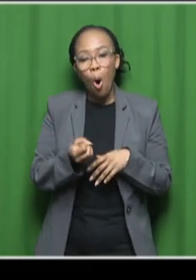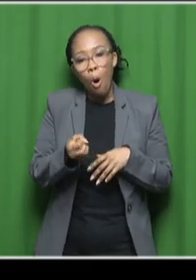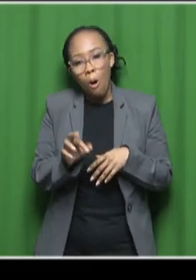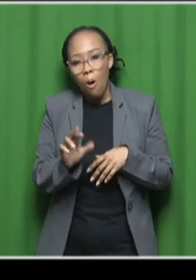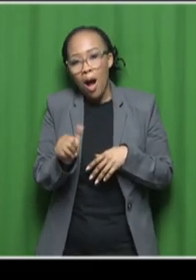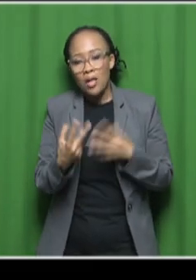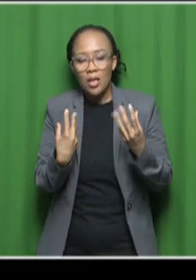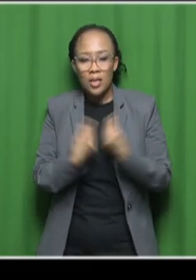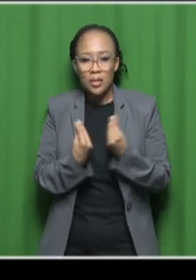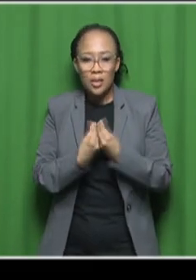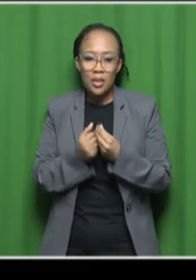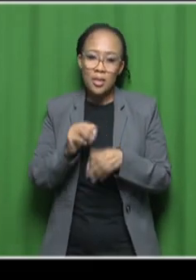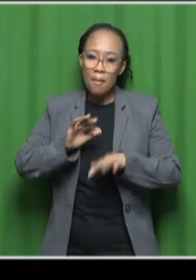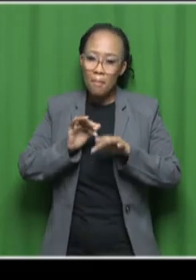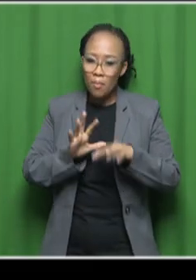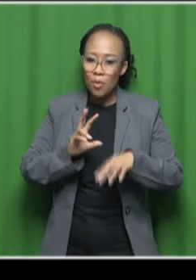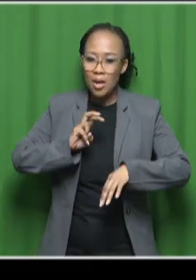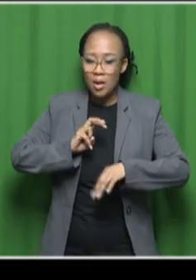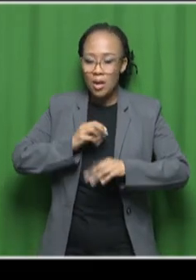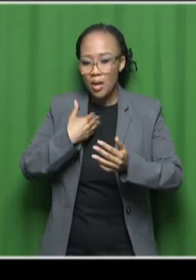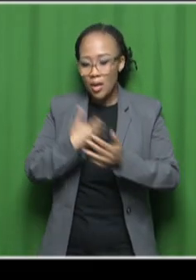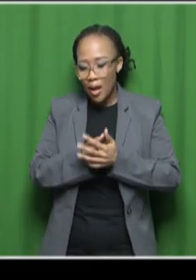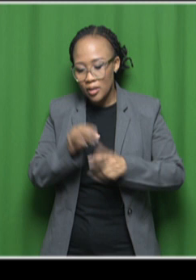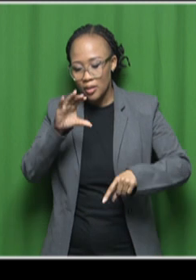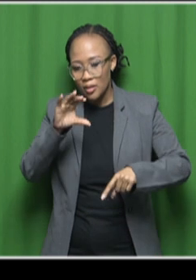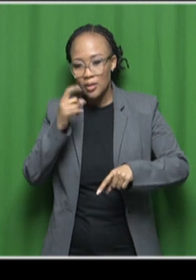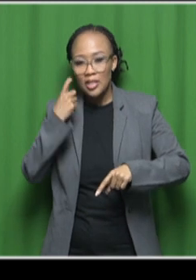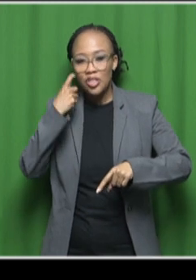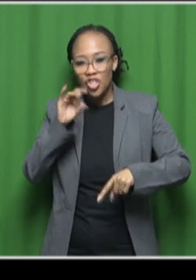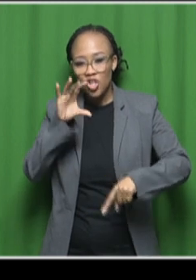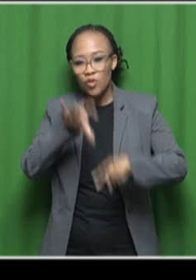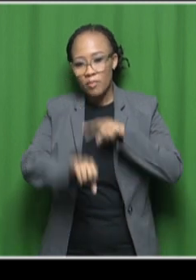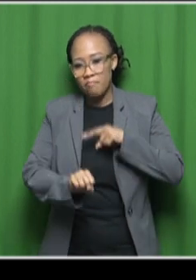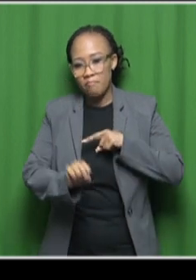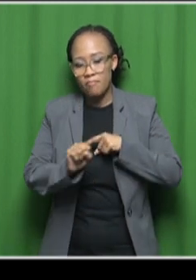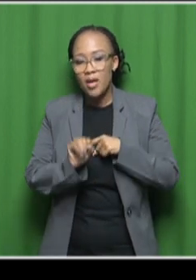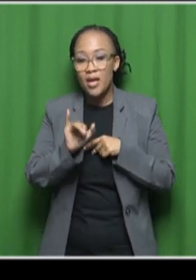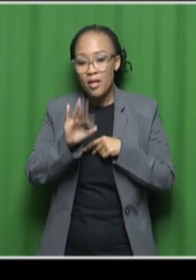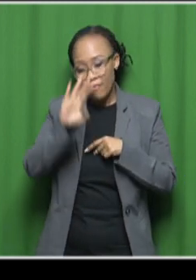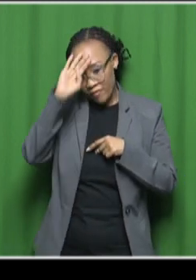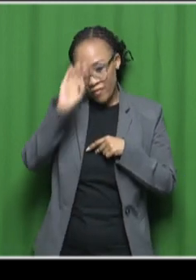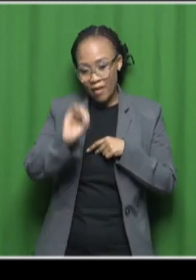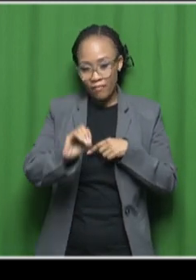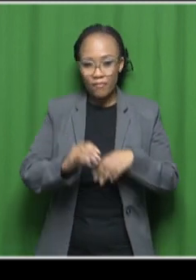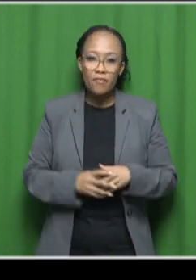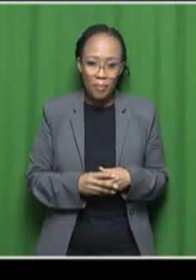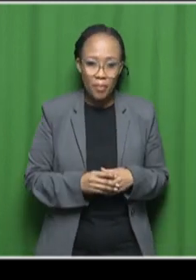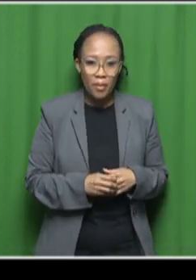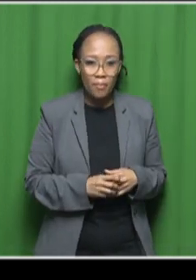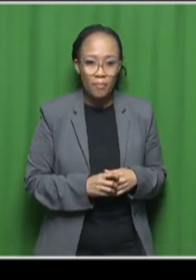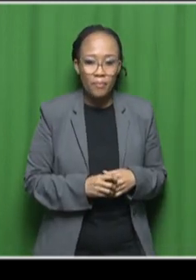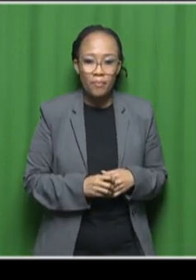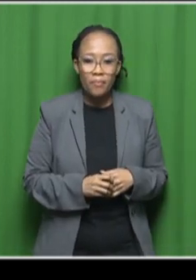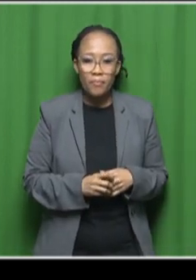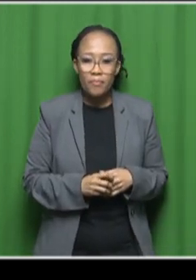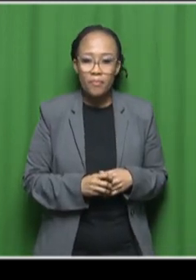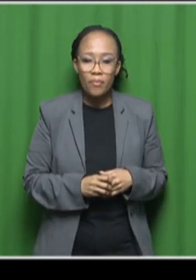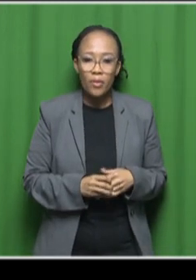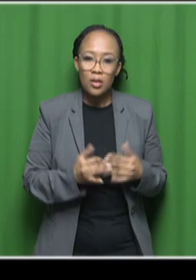people can look out for? So the really important thing, and this is really what sets this aside from a normal